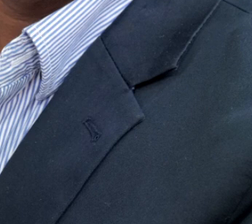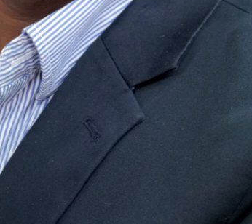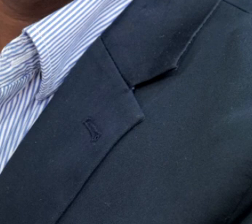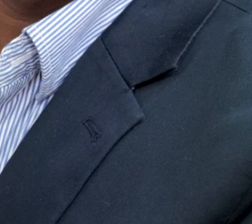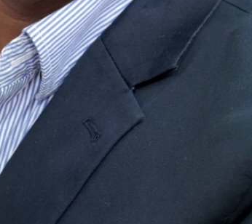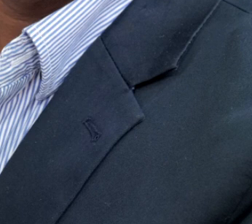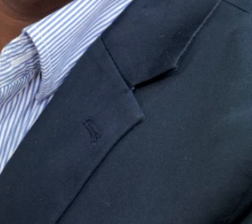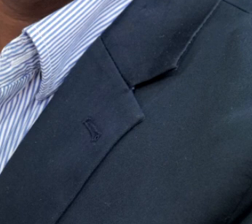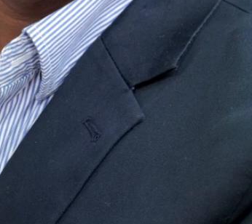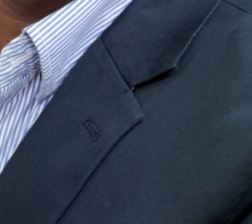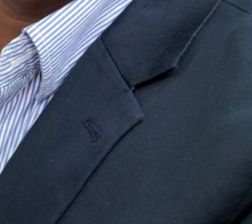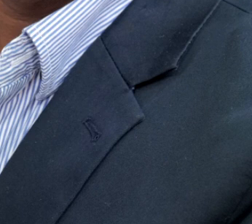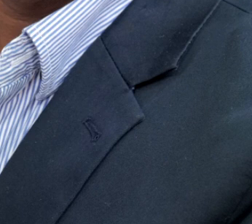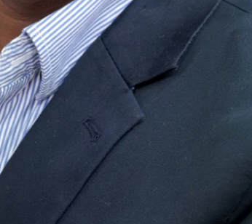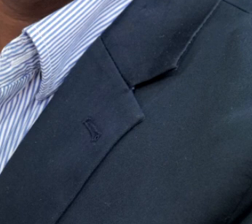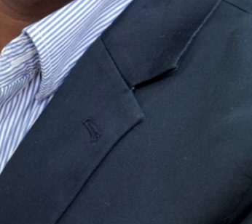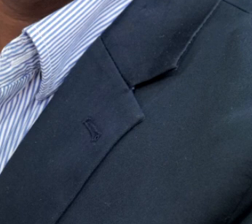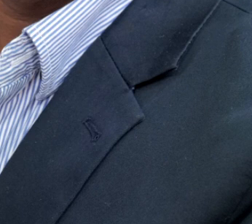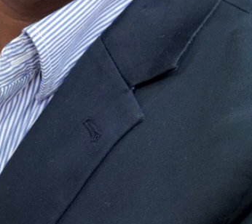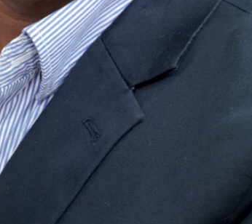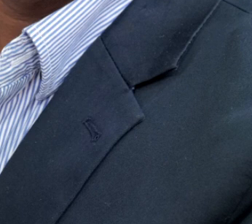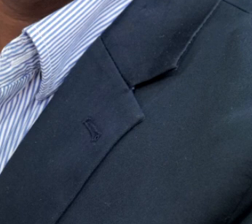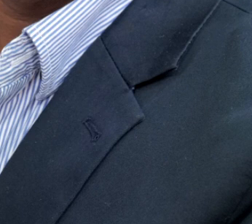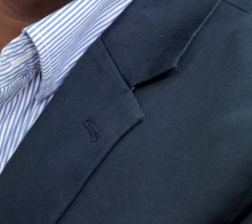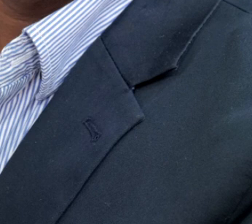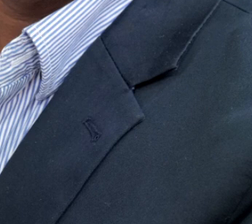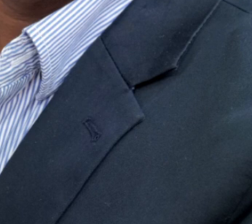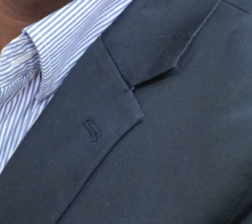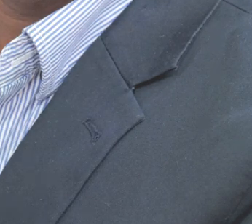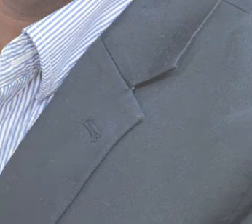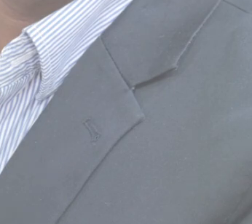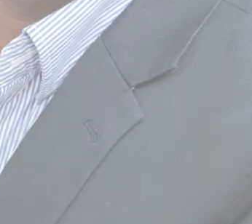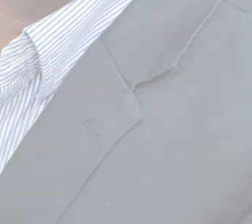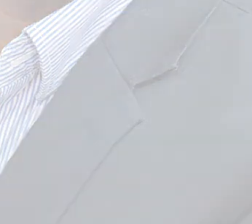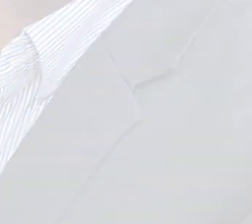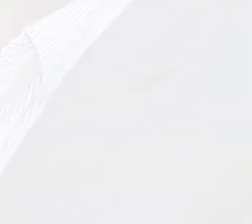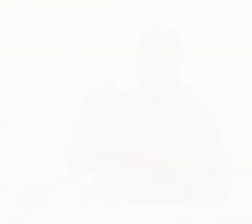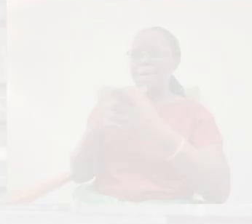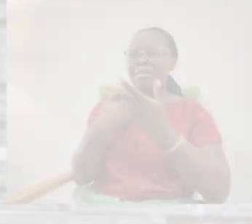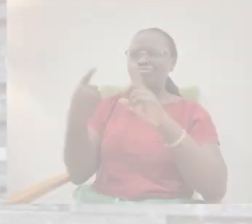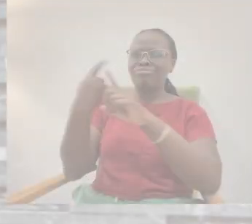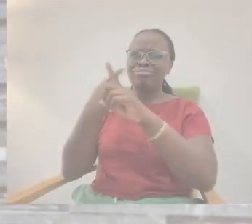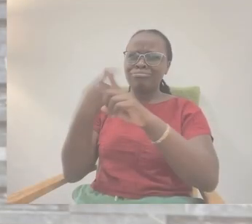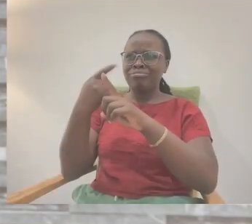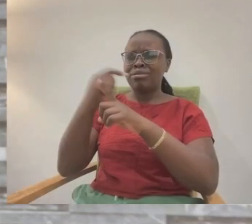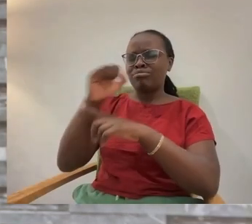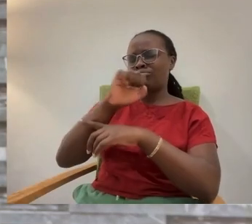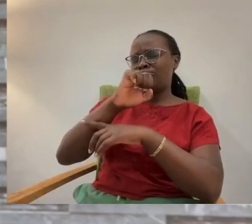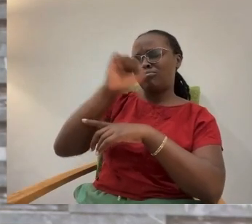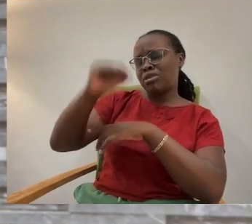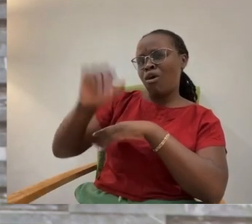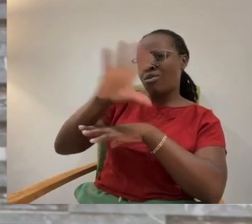and working out of Kenya, Nairobi. I work for the IRC and we're present in most of the Sub-Saharan Africa,